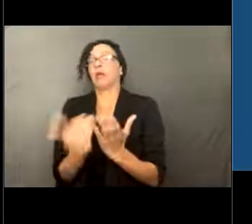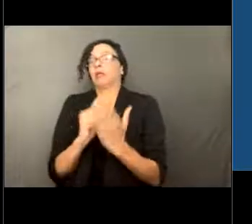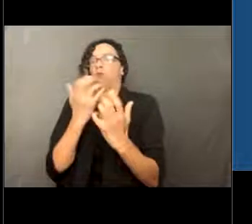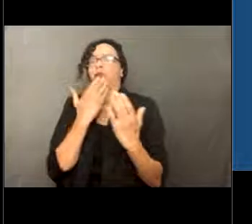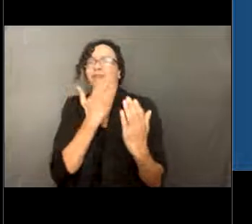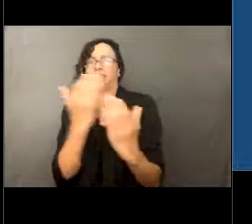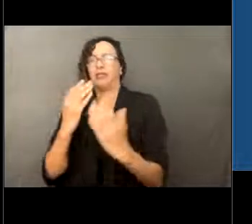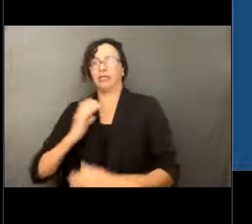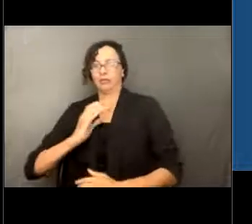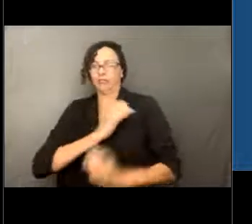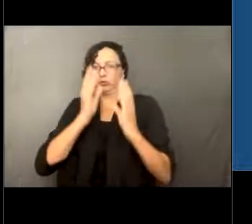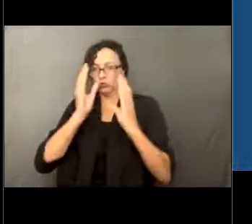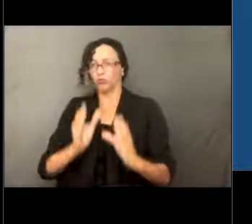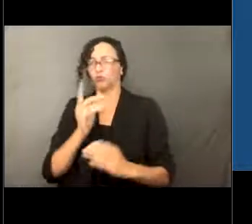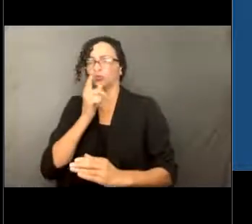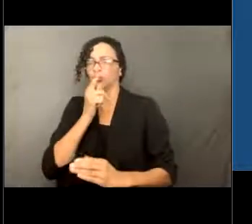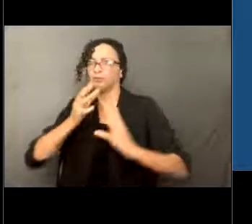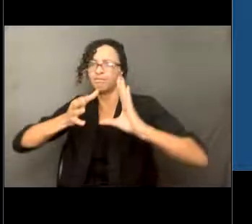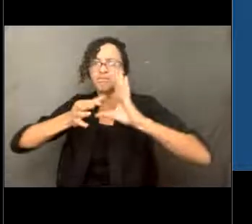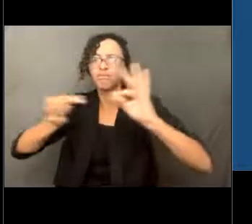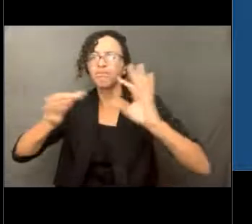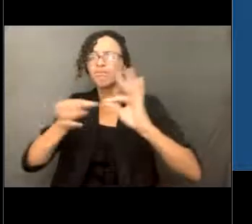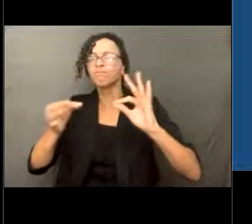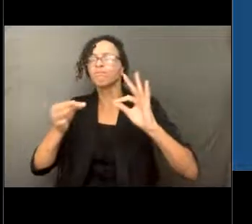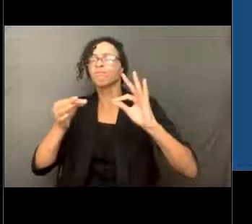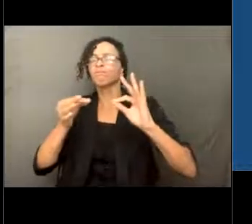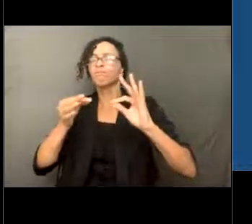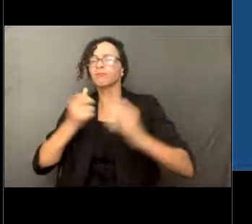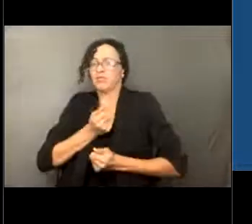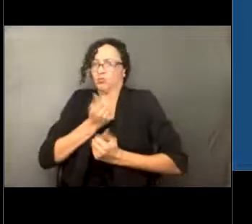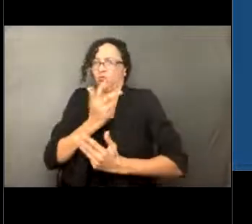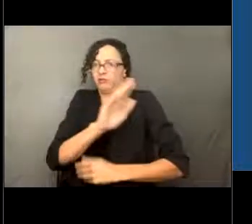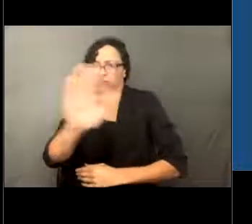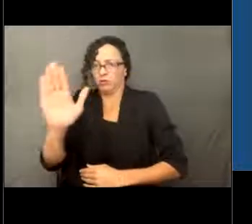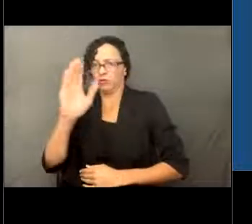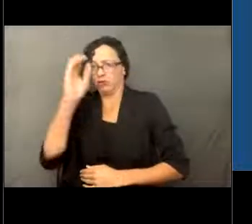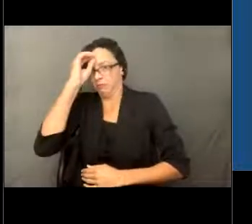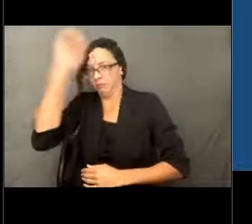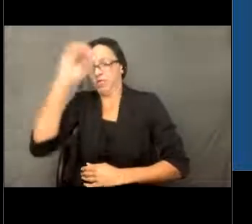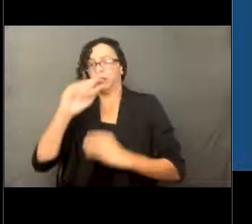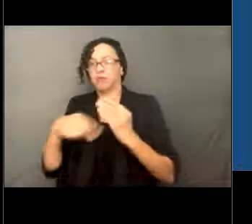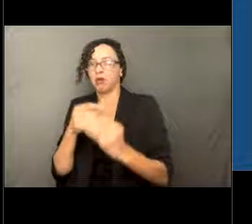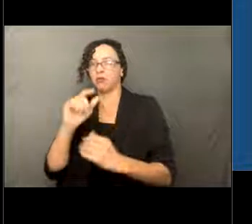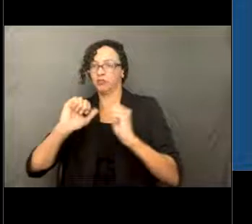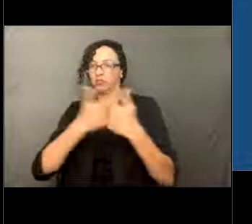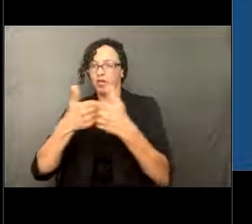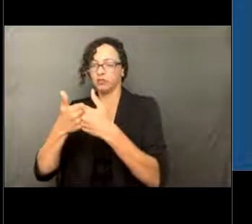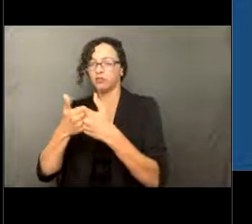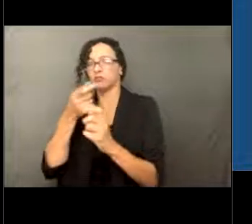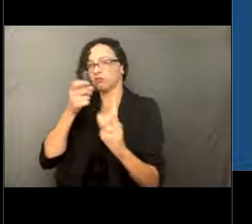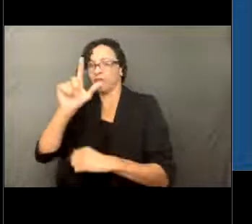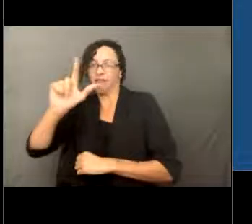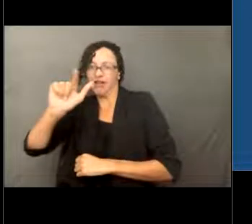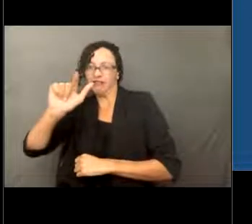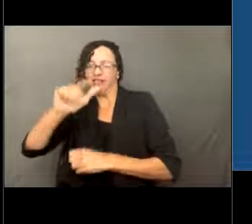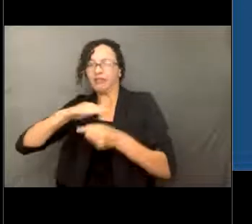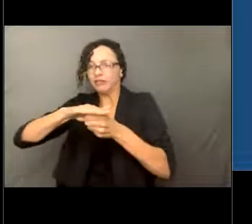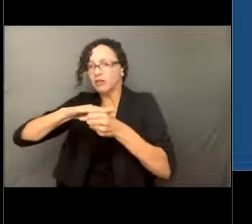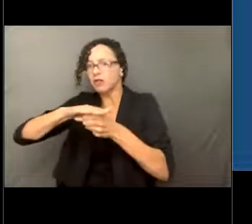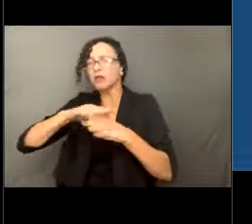on the challenges that we've seen from the LA area. Those